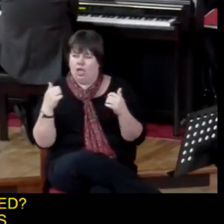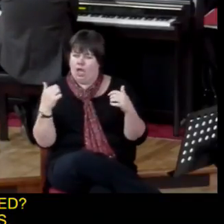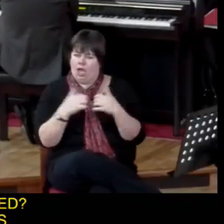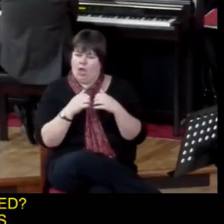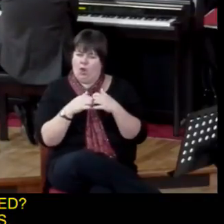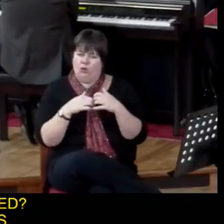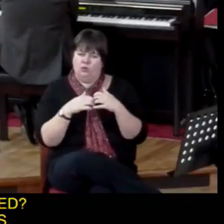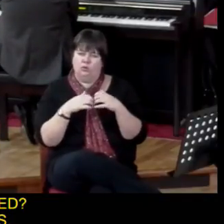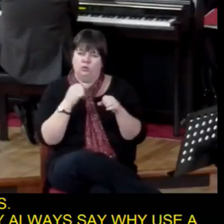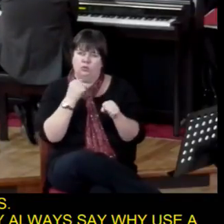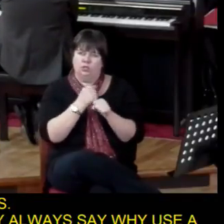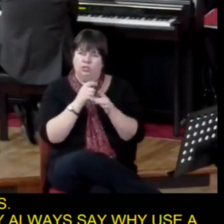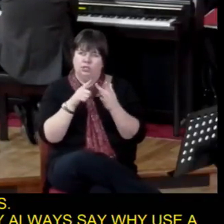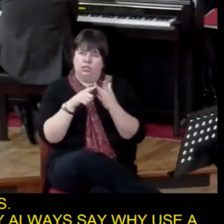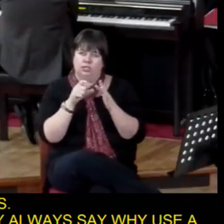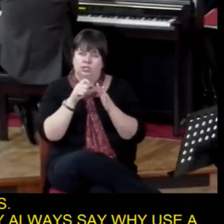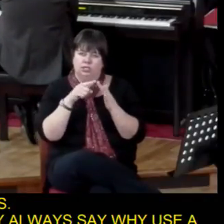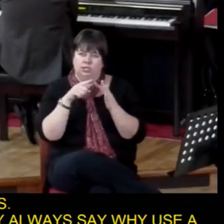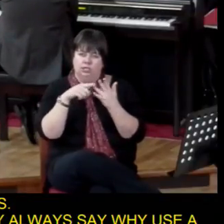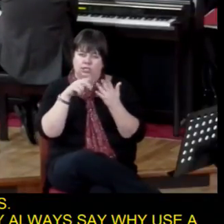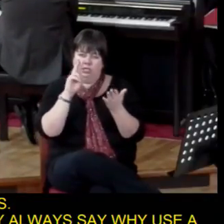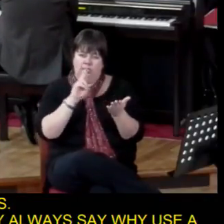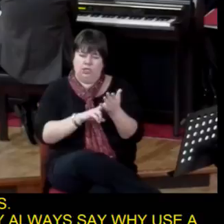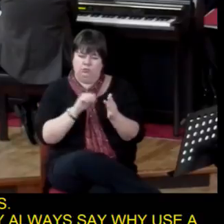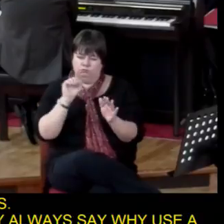about that? What can you tell me, Ewan?